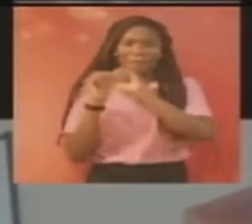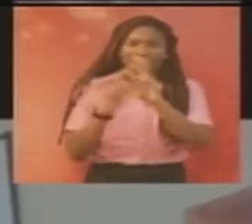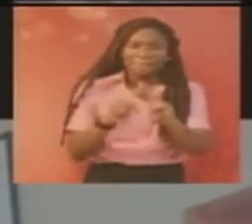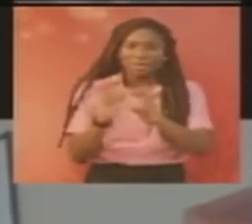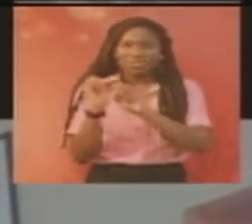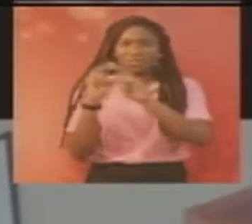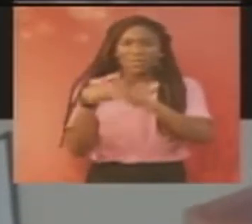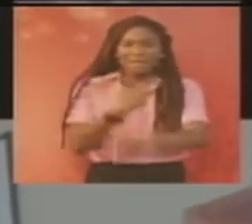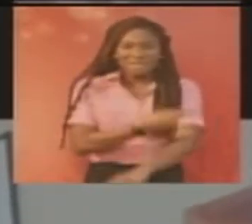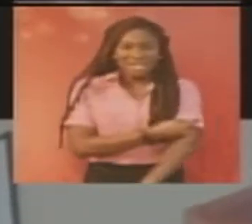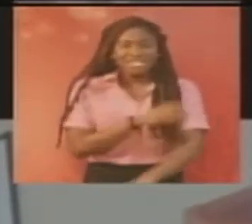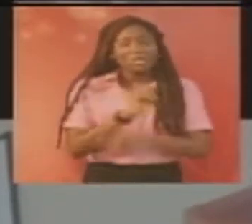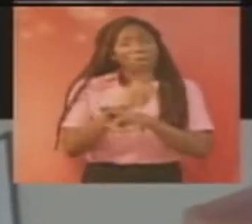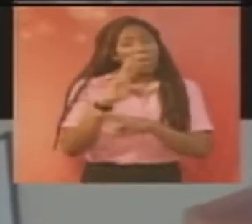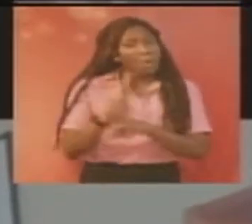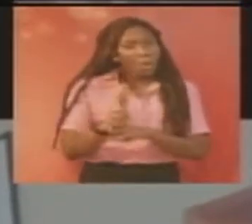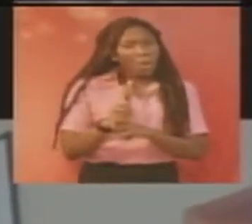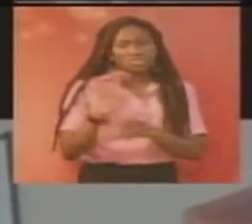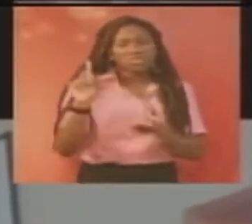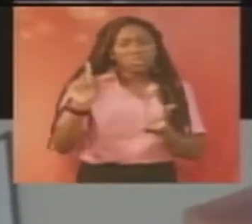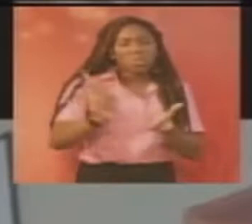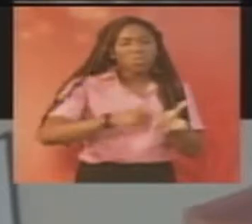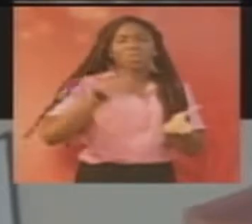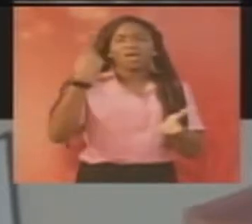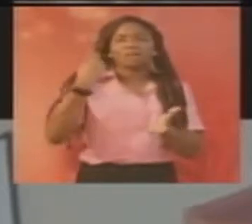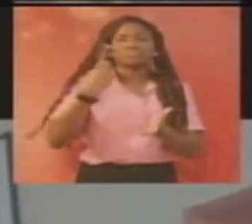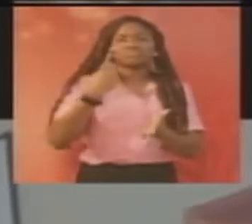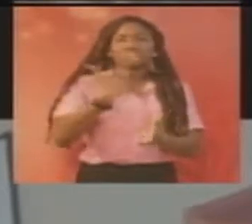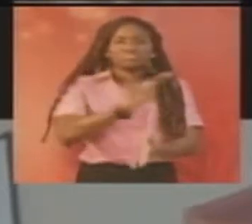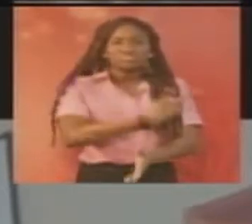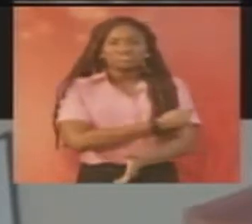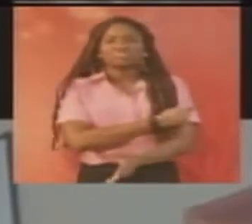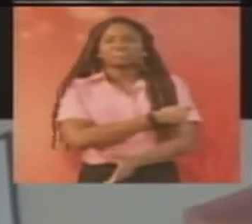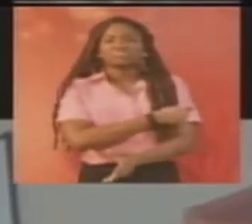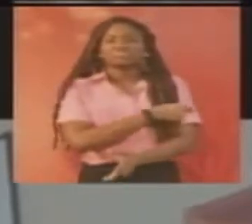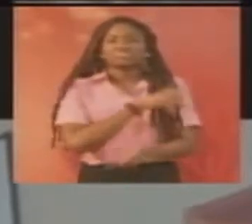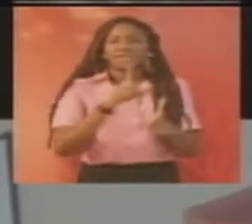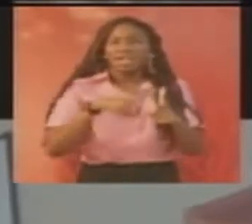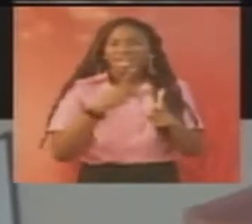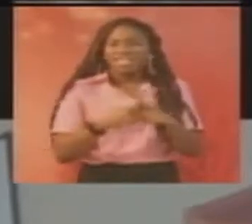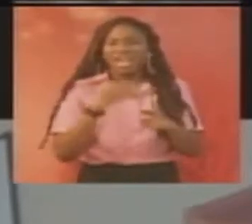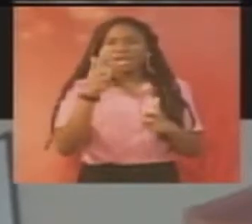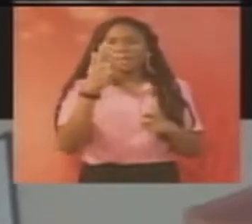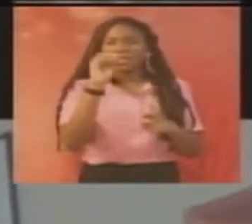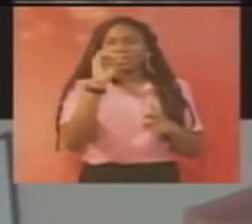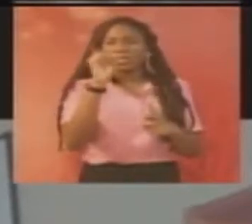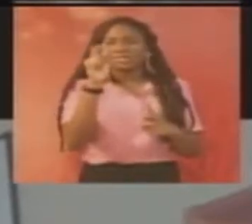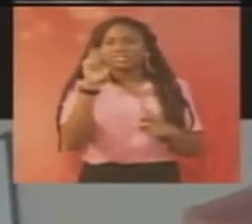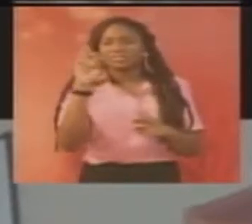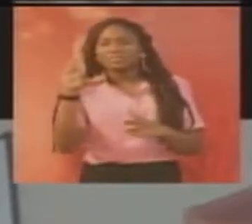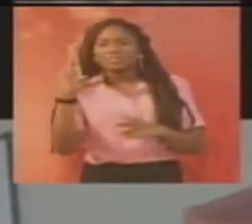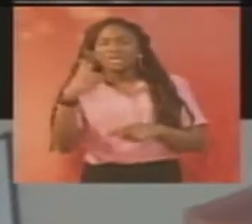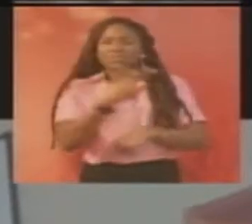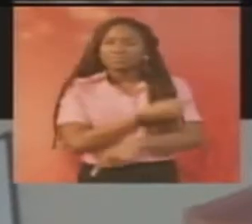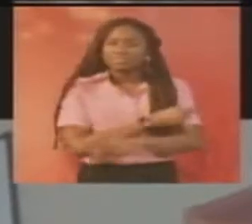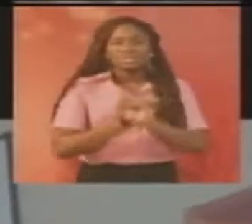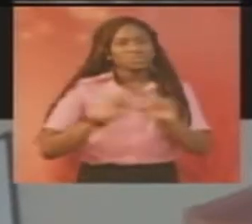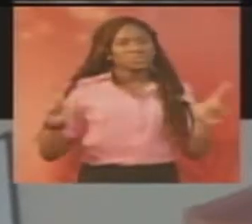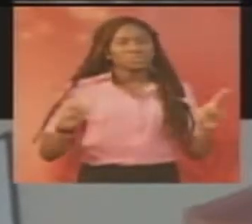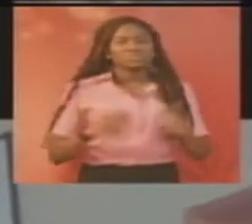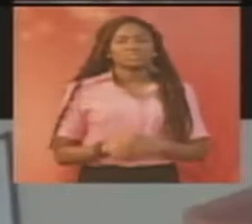vaccinated, or if it would be like one of those measles or yellow fever we got in primary school, you just take it once and you never have to take it